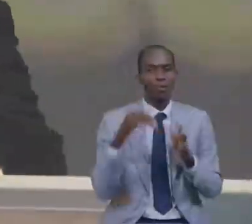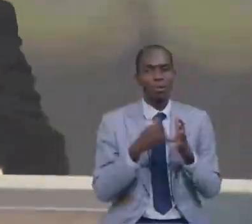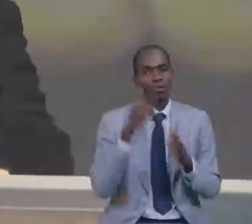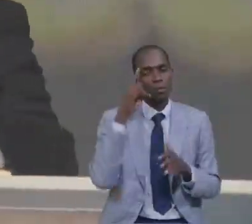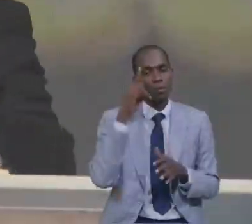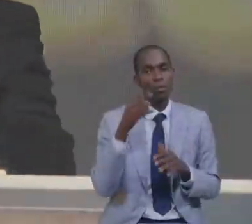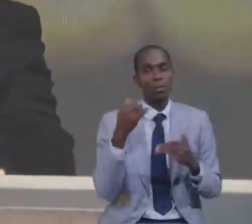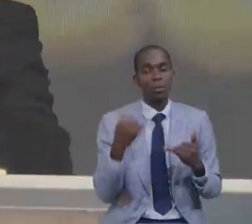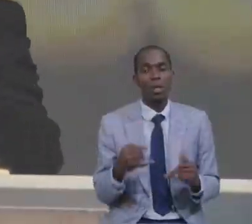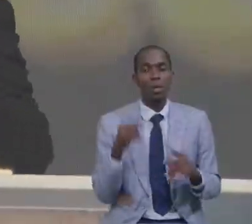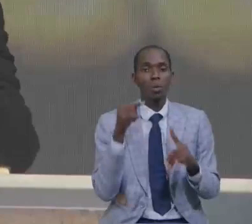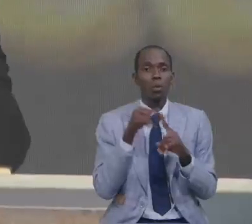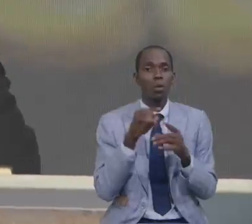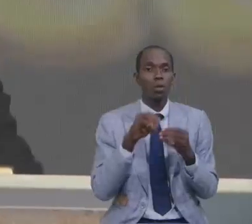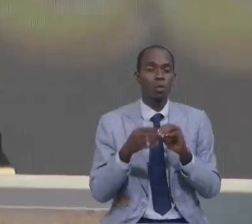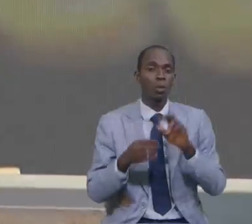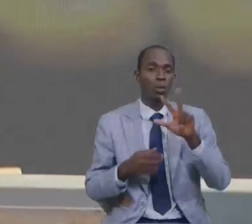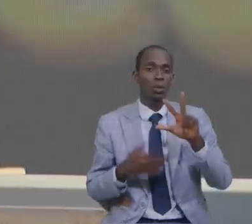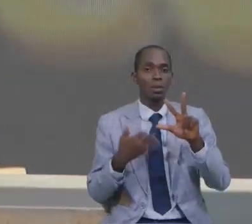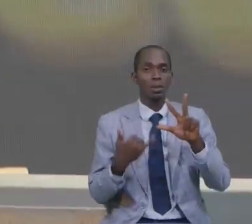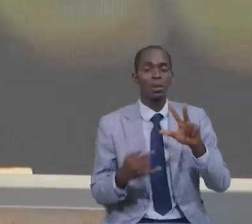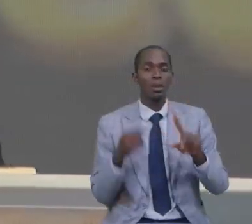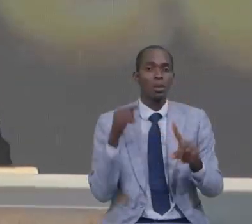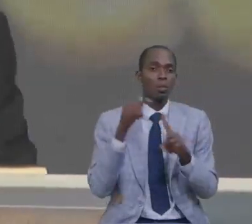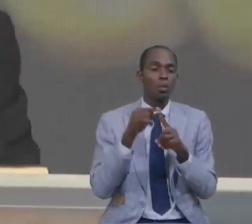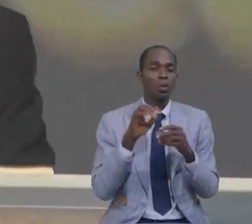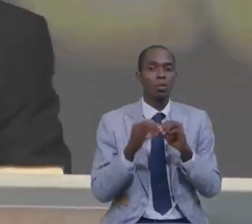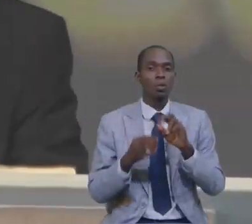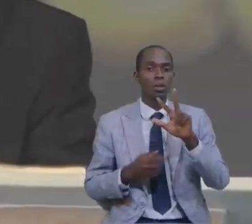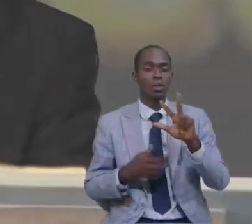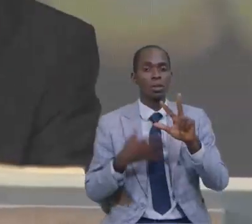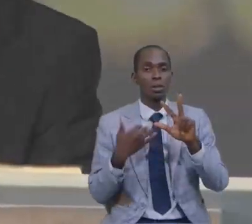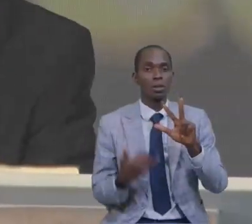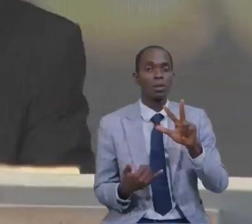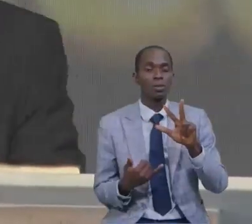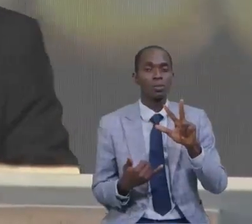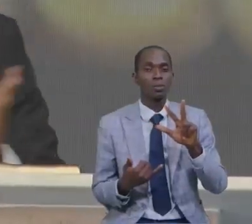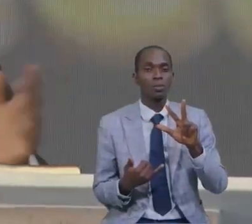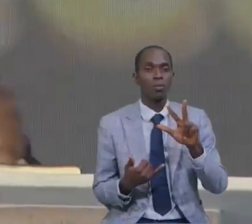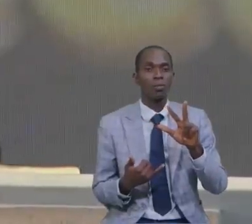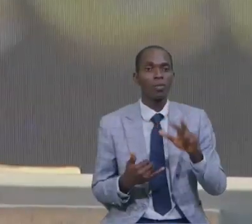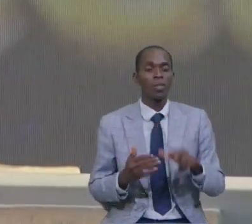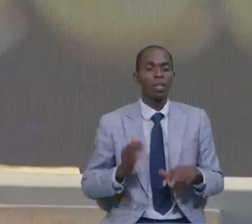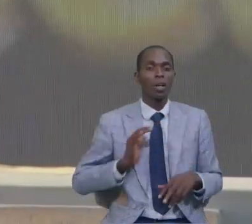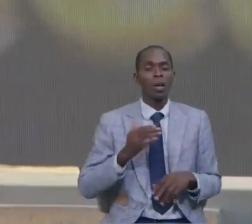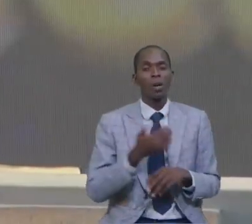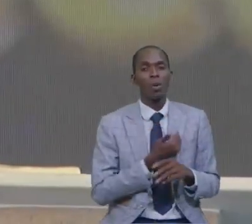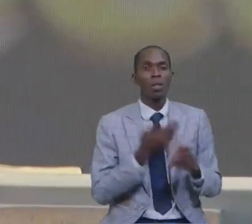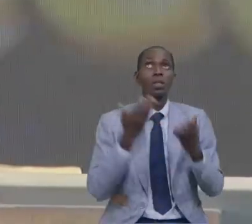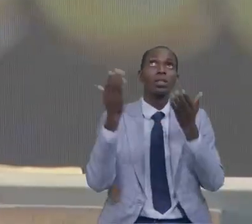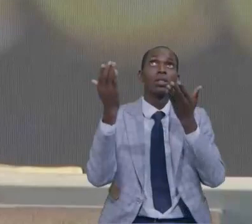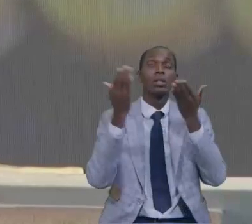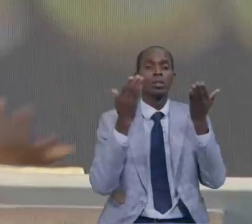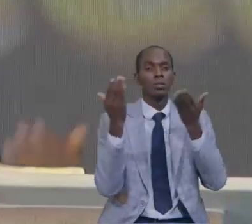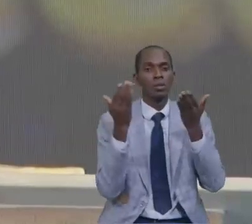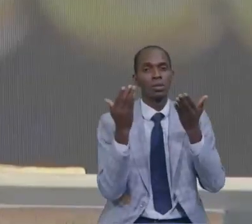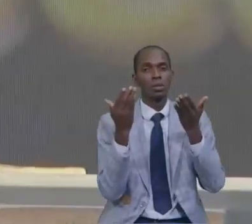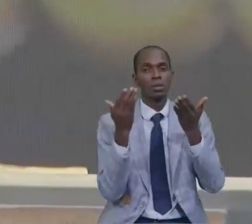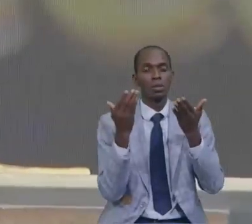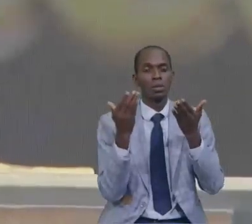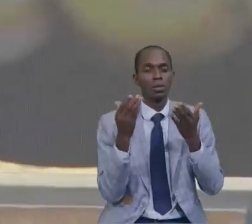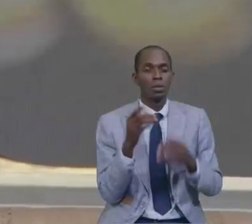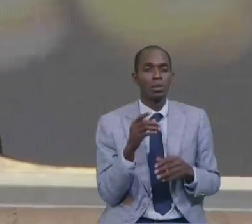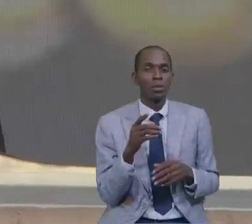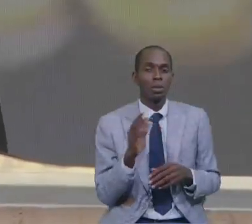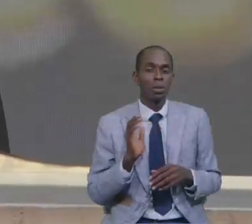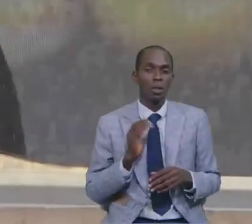service, Lord, compelling service with prevailing faith. The kind